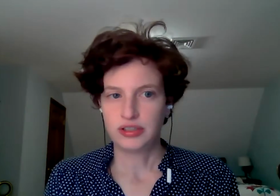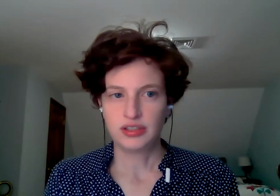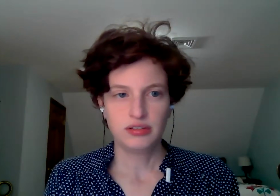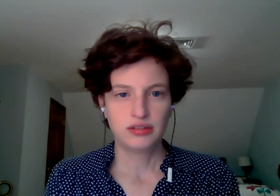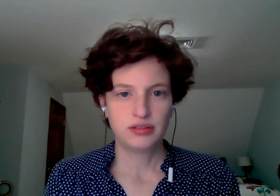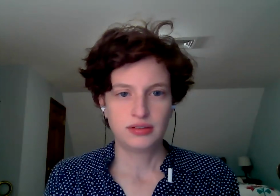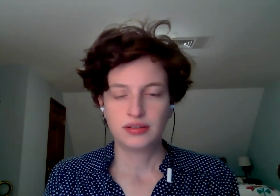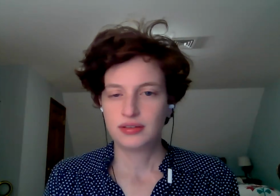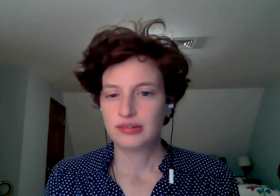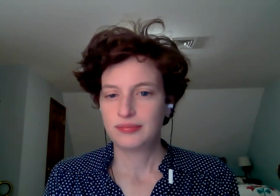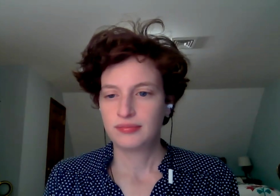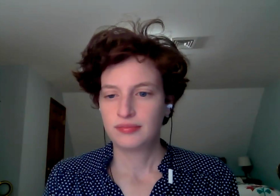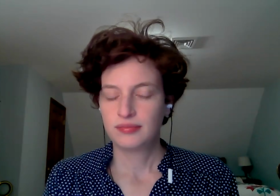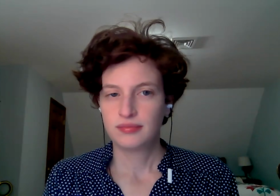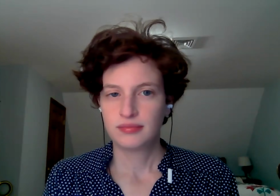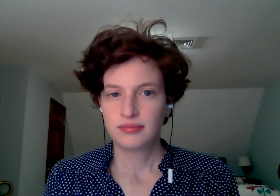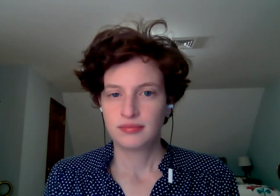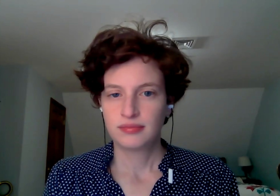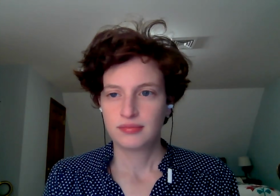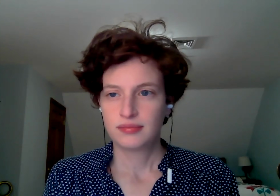Any other questions?